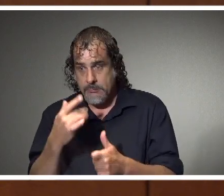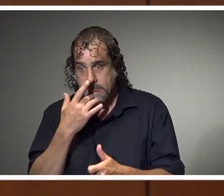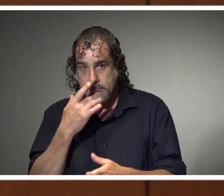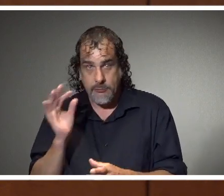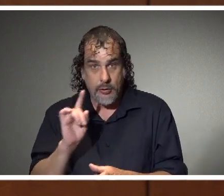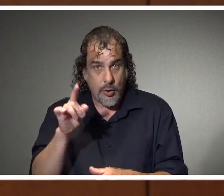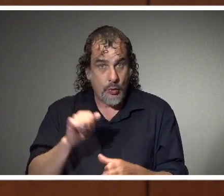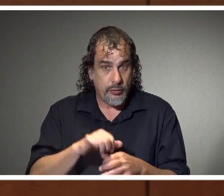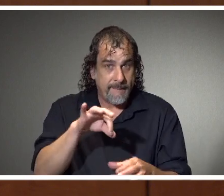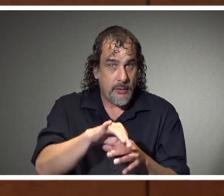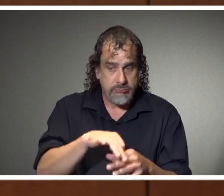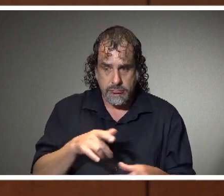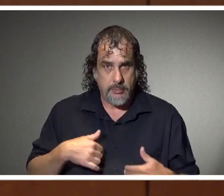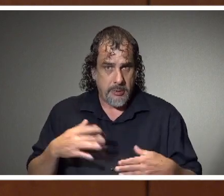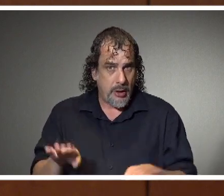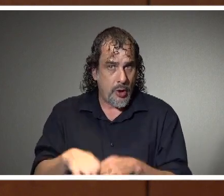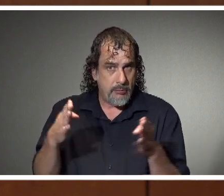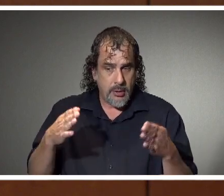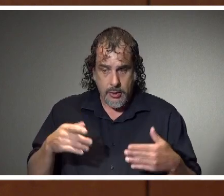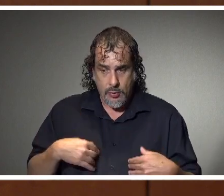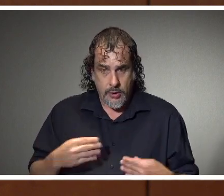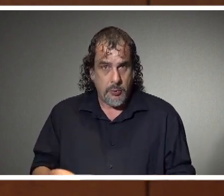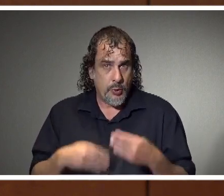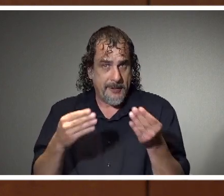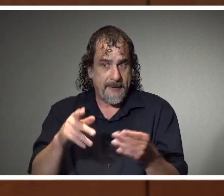able to go vote. We're going to provide PPE for those